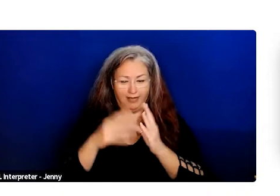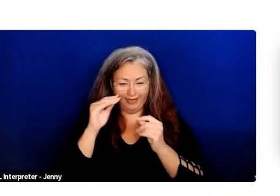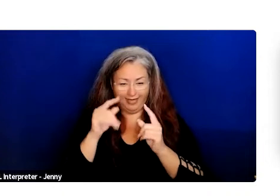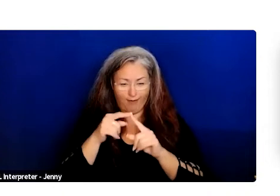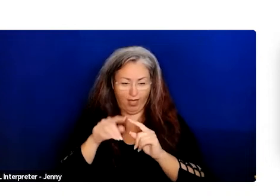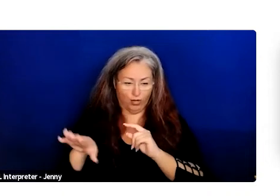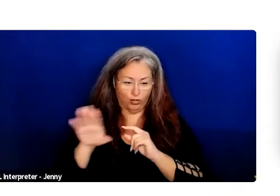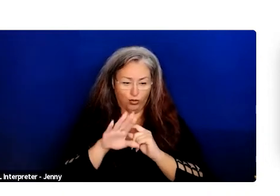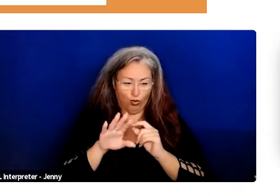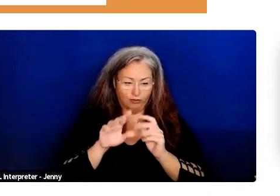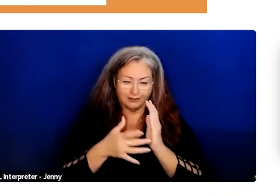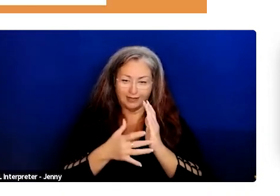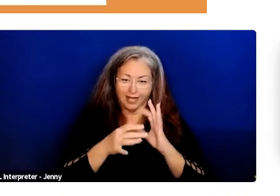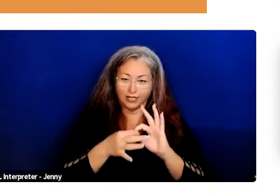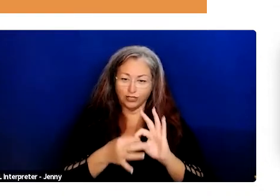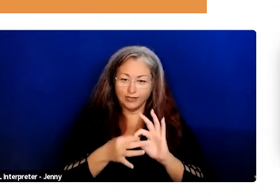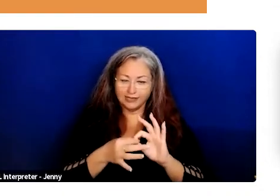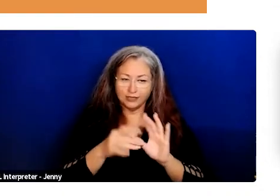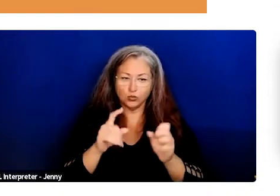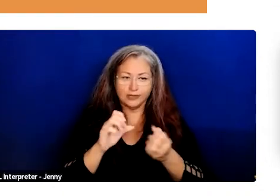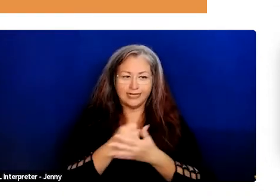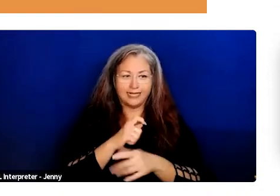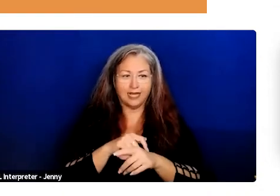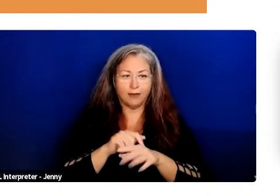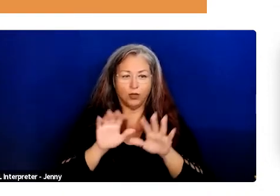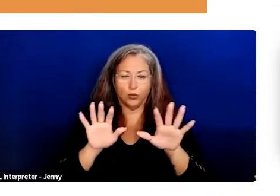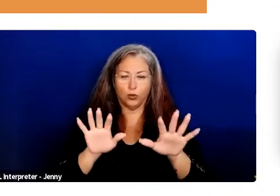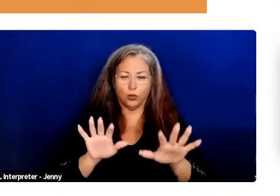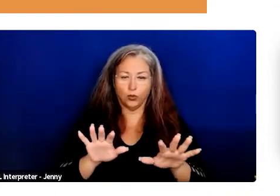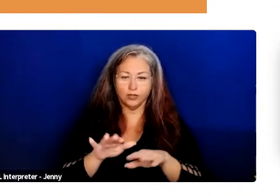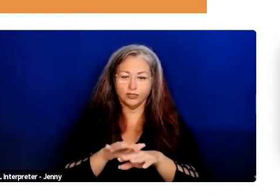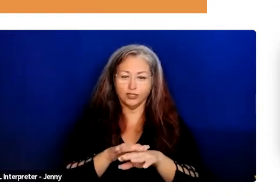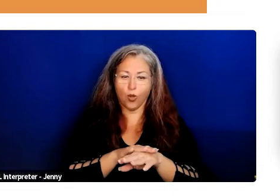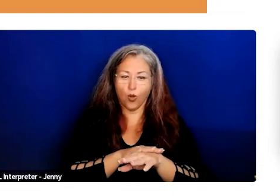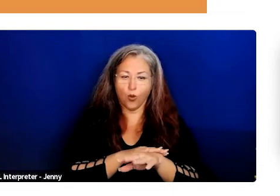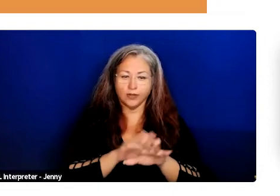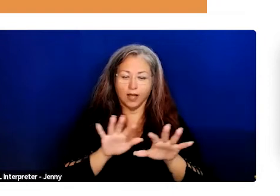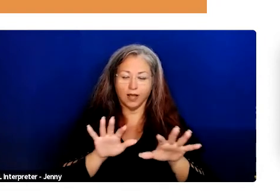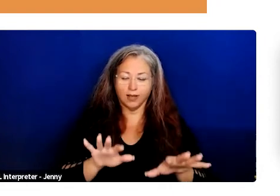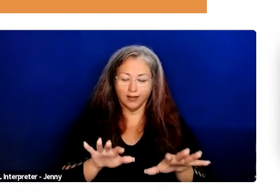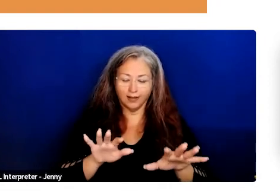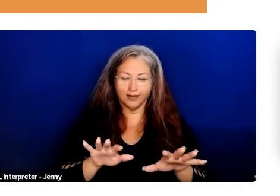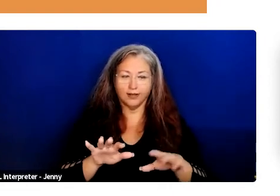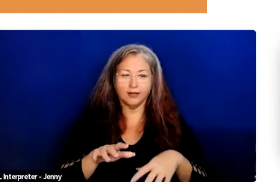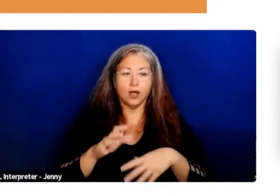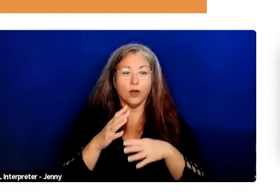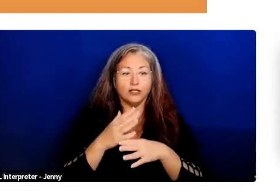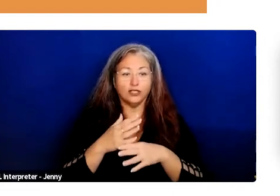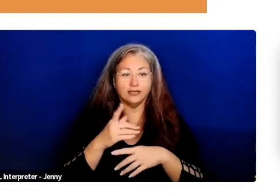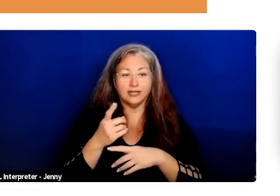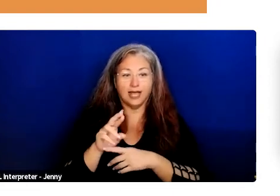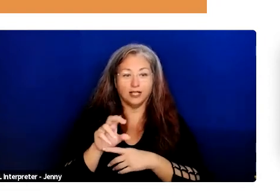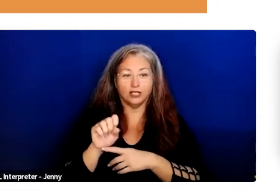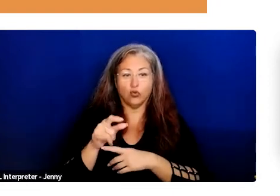with technology, that you take the time to slow down. And I want to share that Dr. Sophia